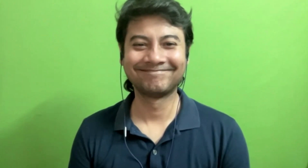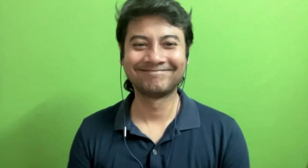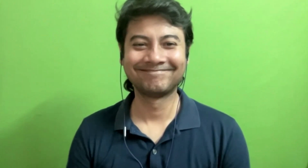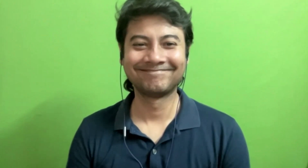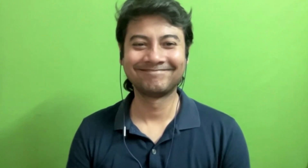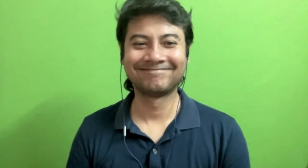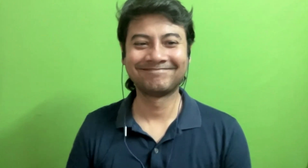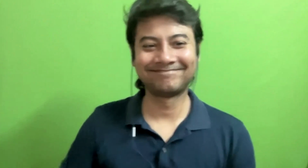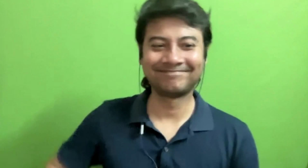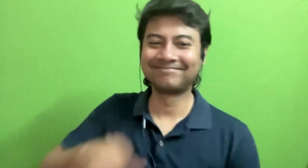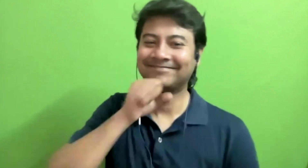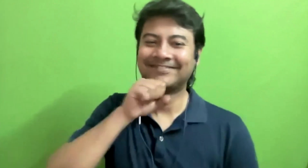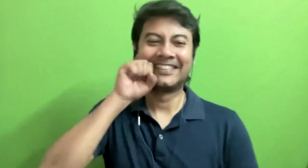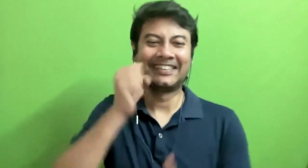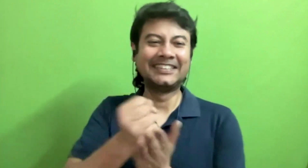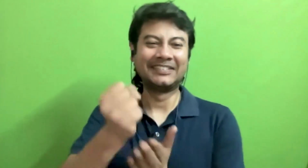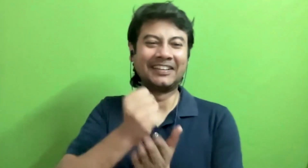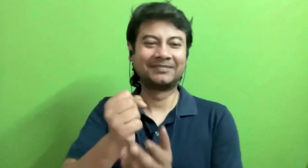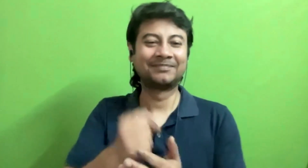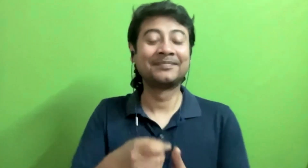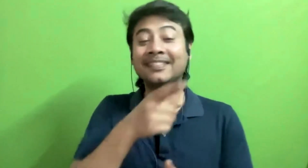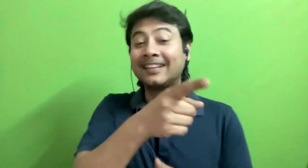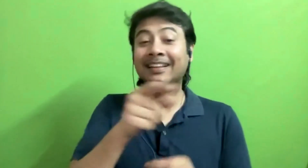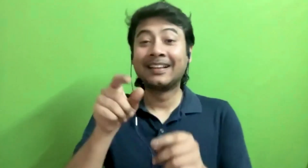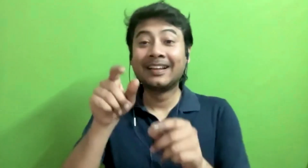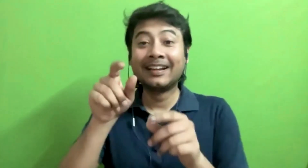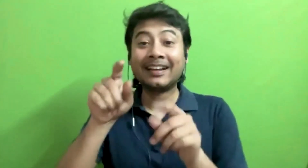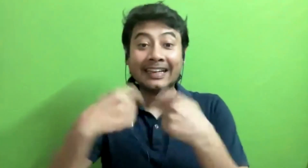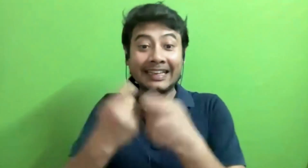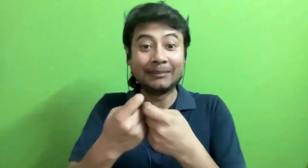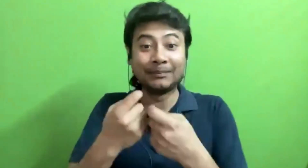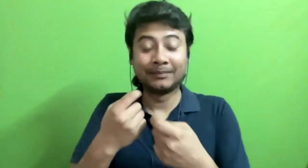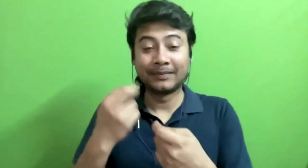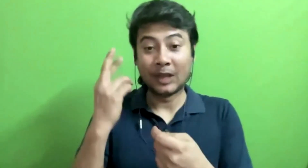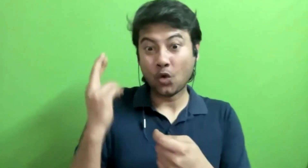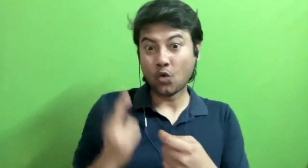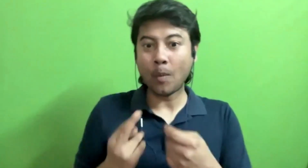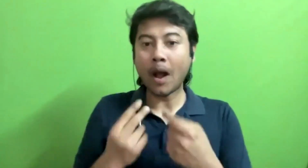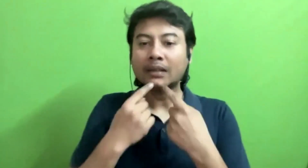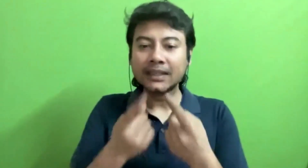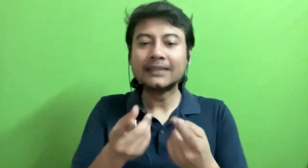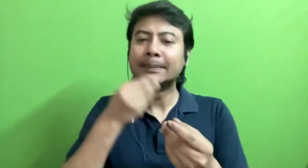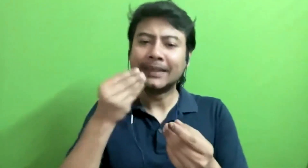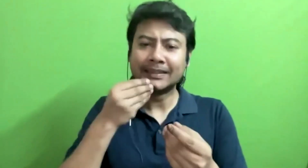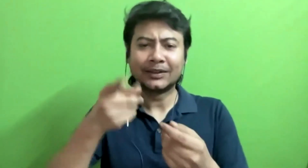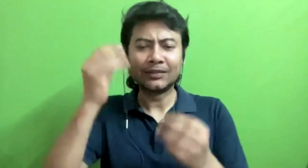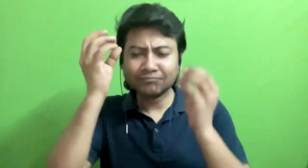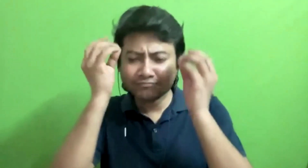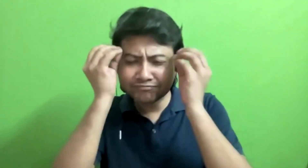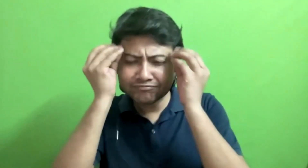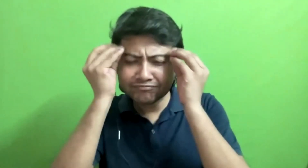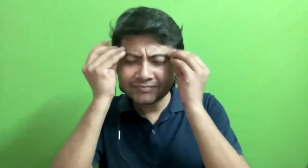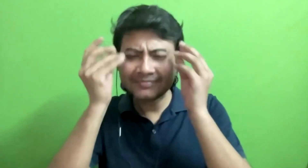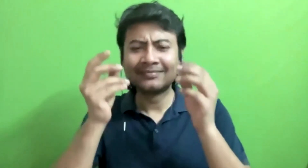Yeah. Meanwhile, please share your comments on the comments box, your thoughts and all of that.